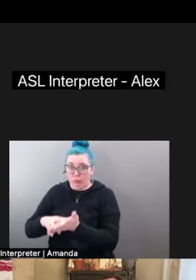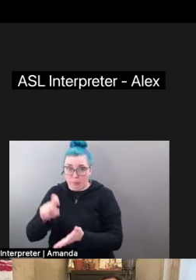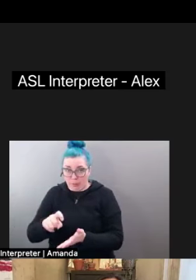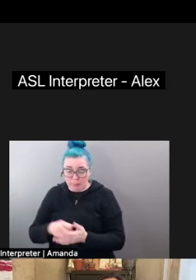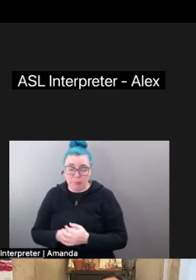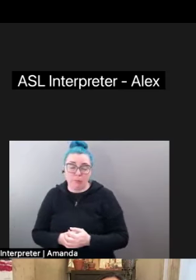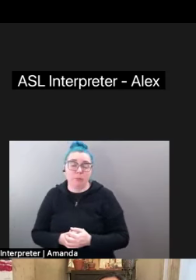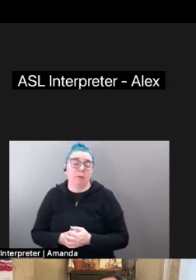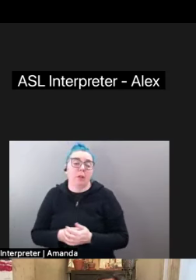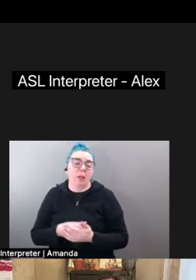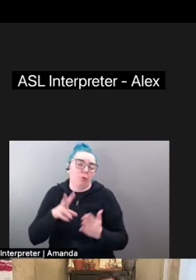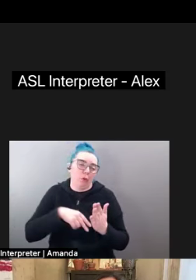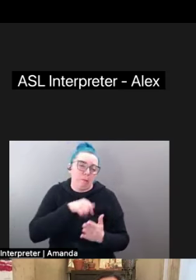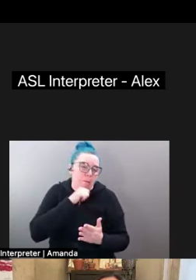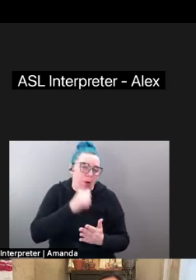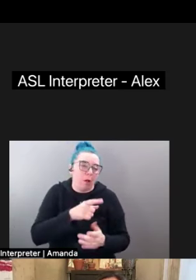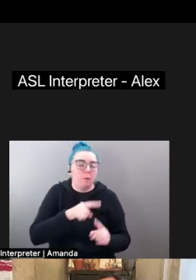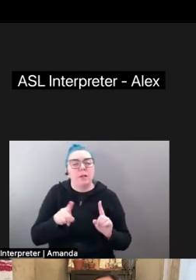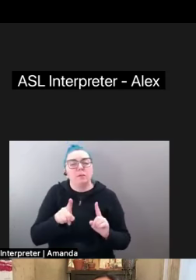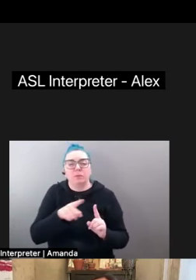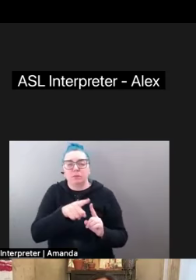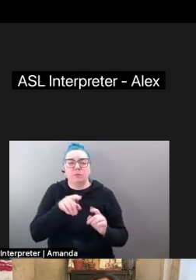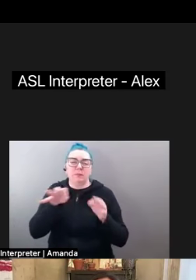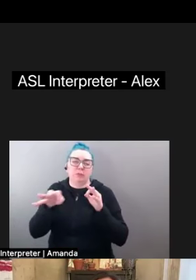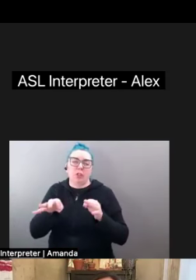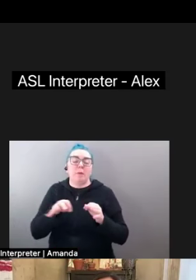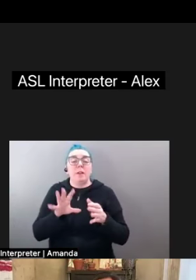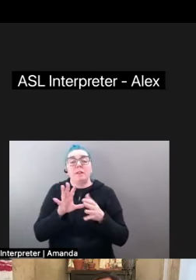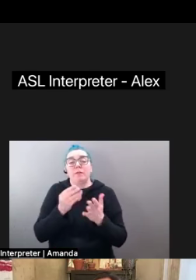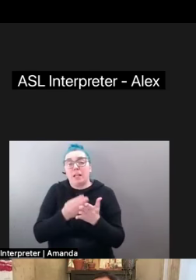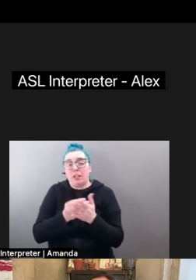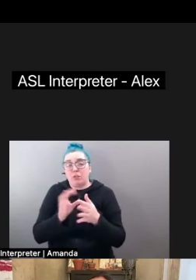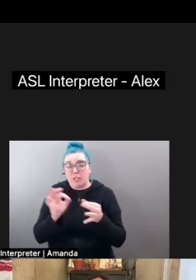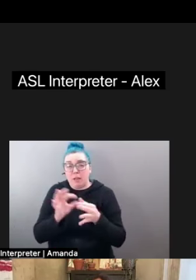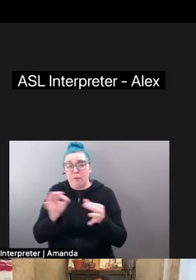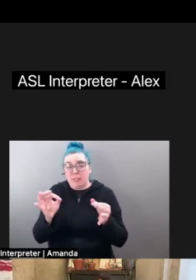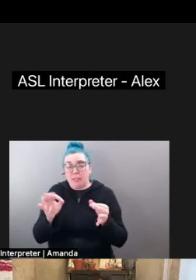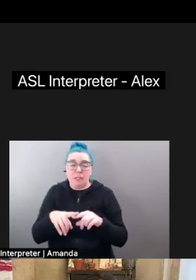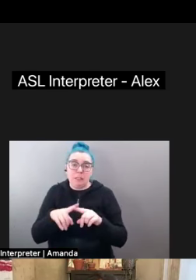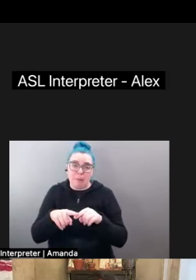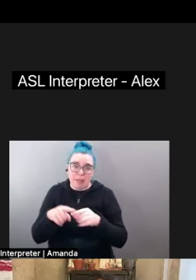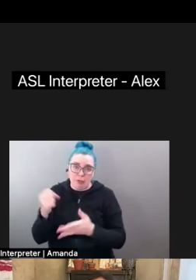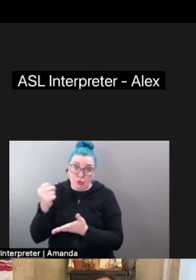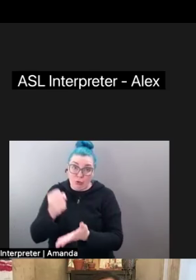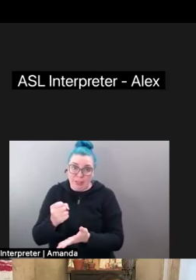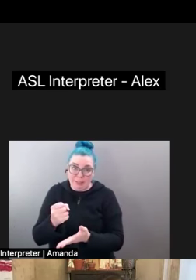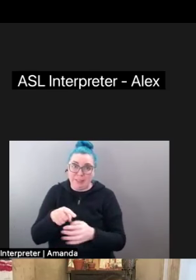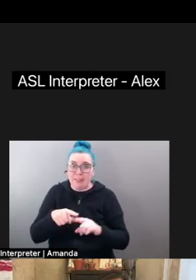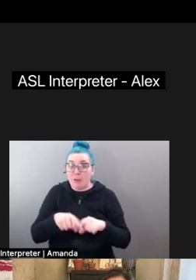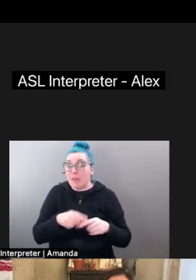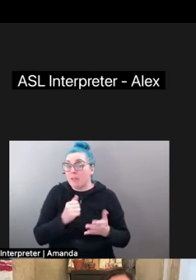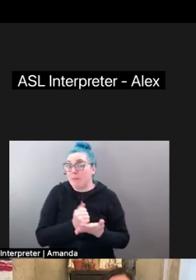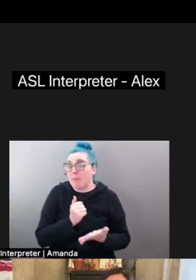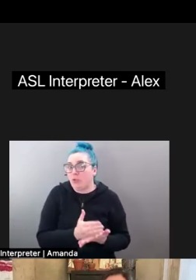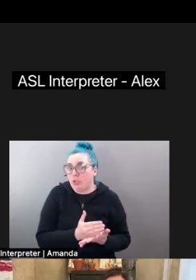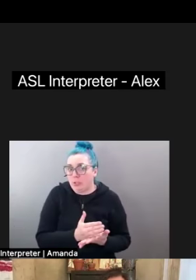but the type of statement required is different based on the grant request and the festival budget. That information is